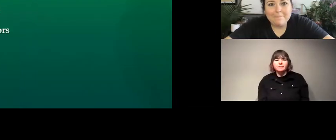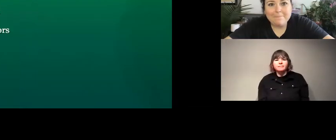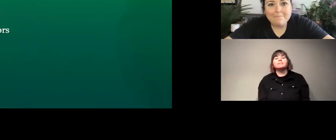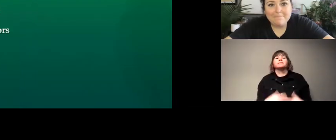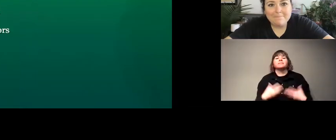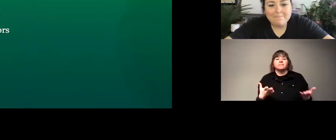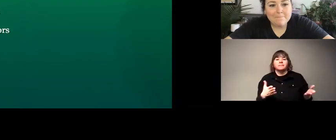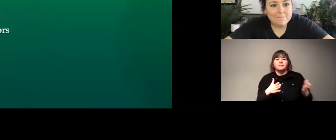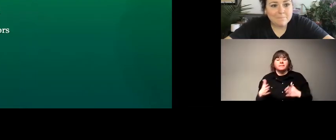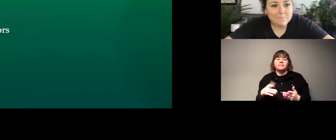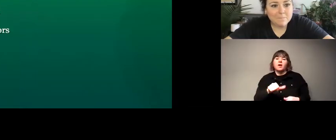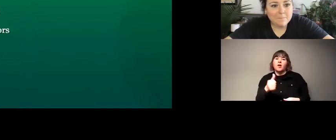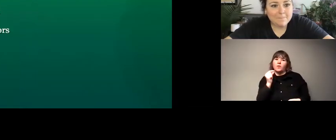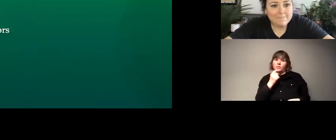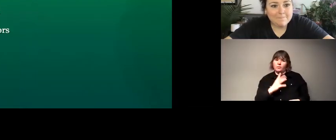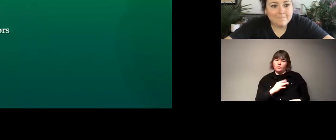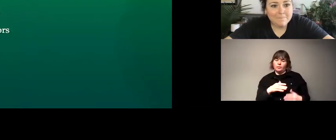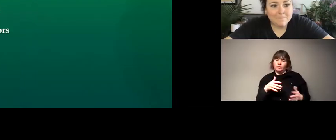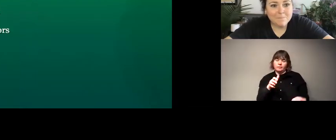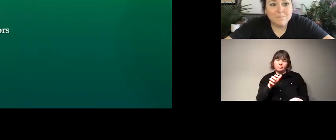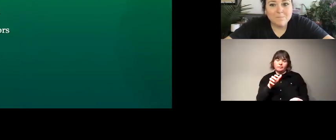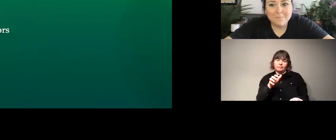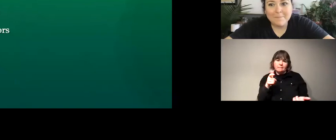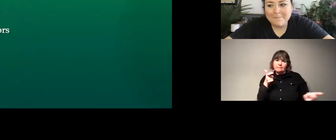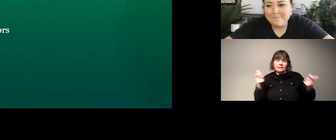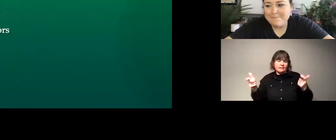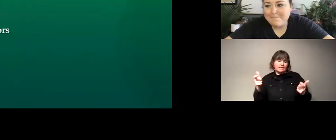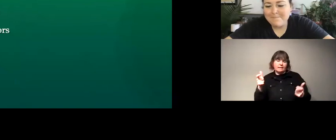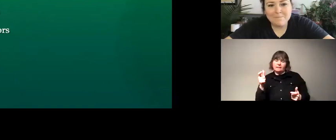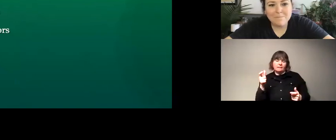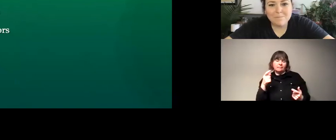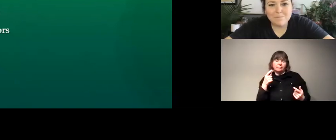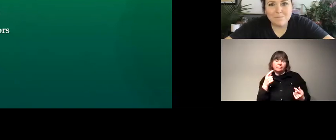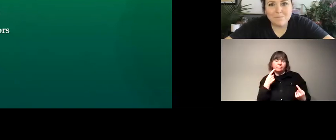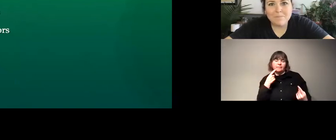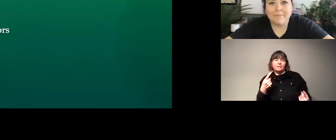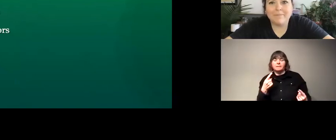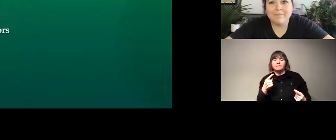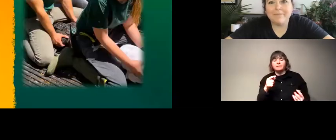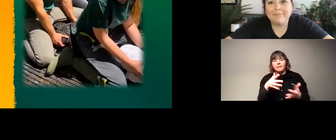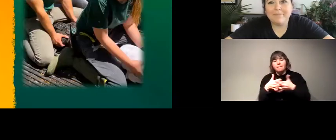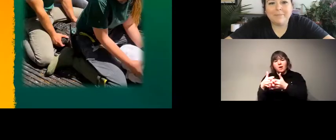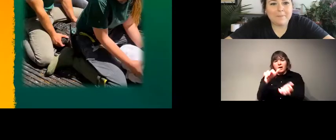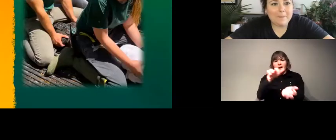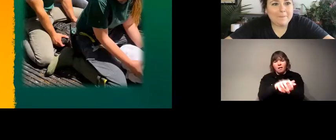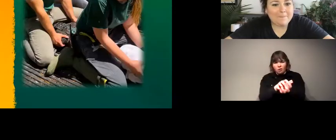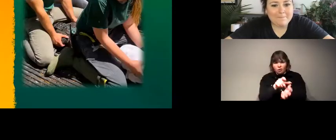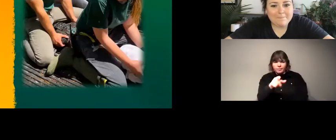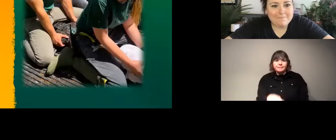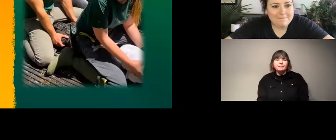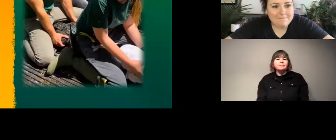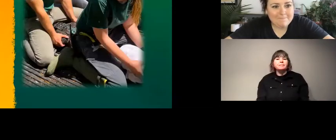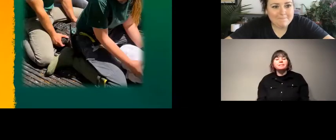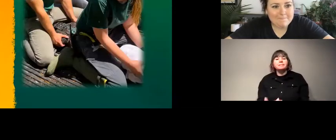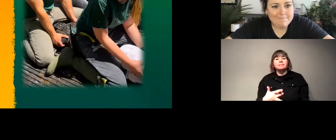Now, another cool animal, a big animal, iconic American animal, the American alligator. So a lot of times we